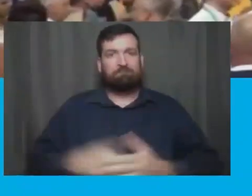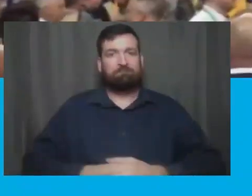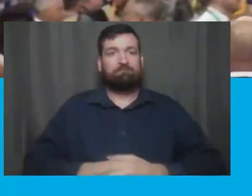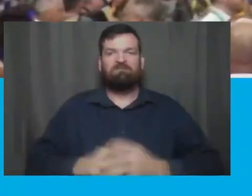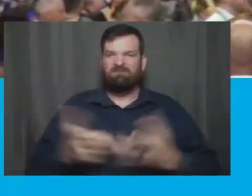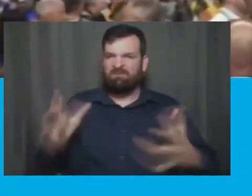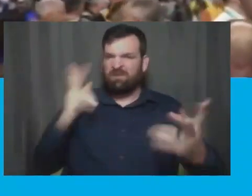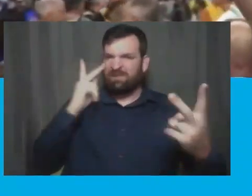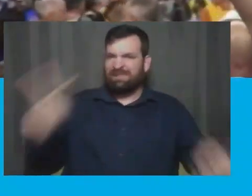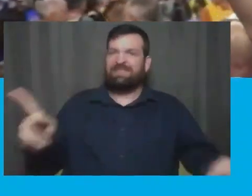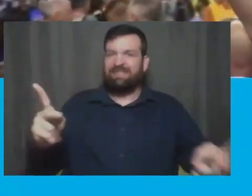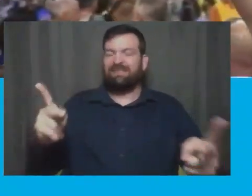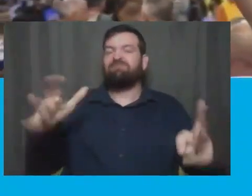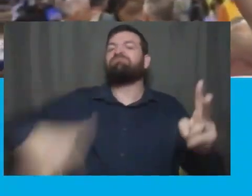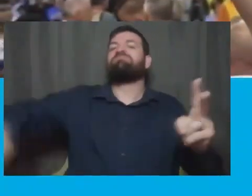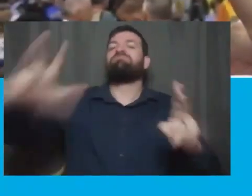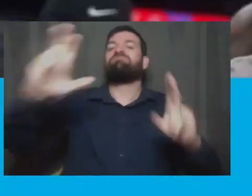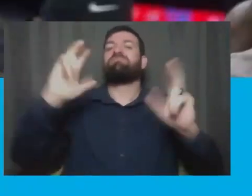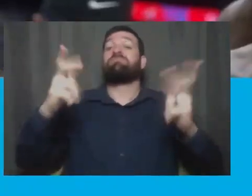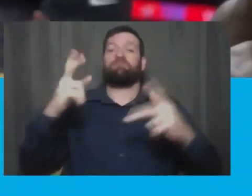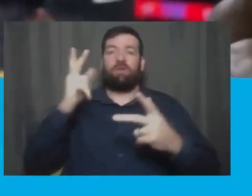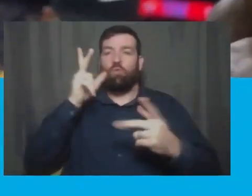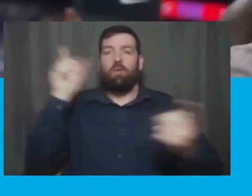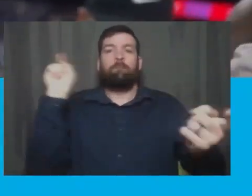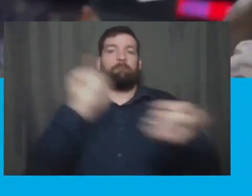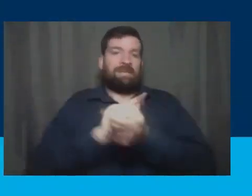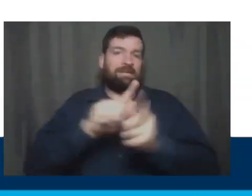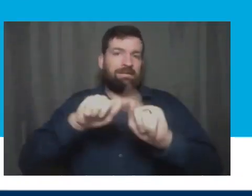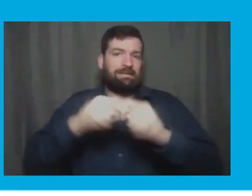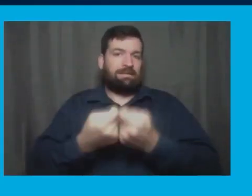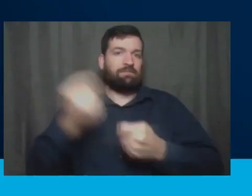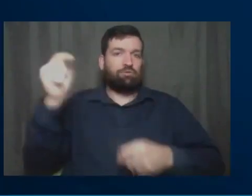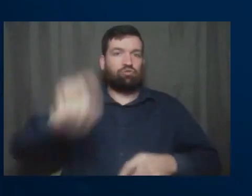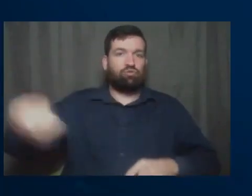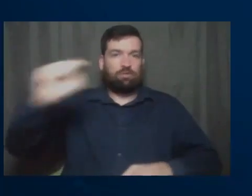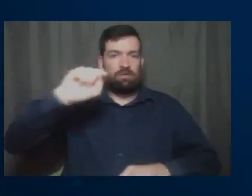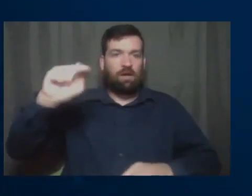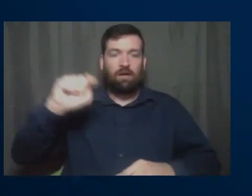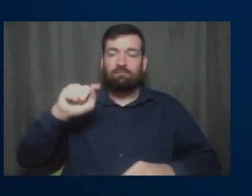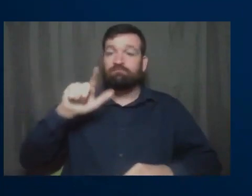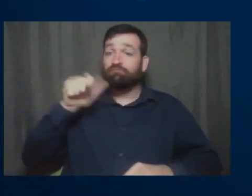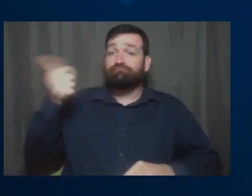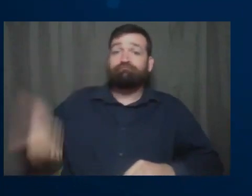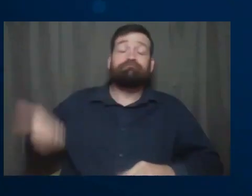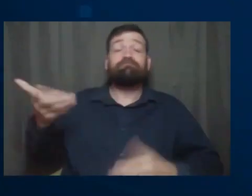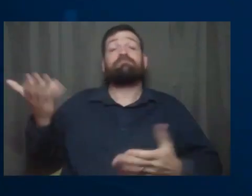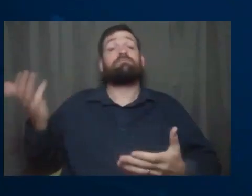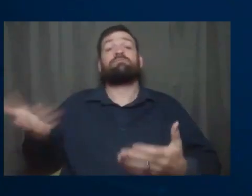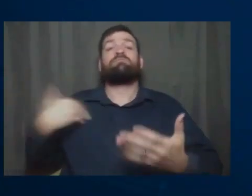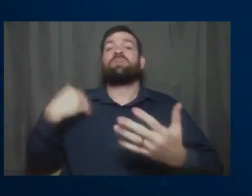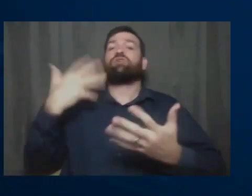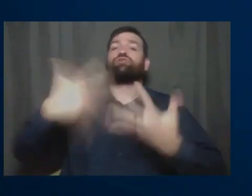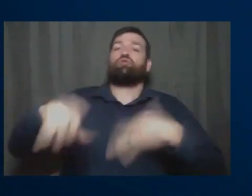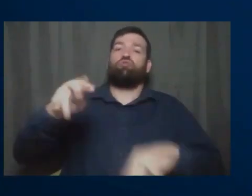court, and Tuesday you'll meet the team responsible for keeping that team on their winning ways. Join us at 8 on these social media